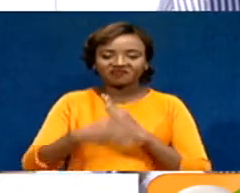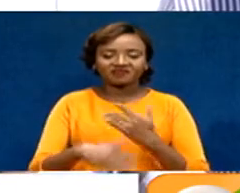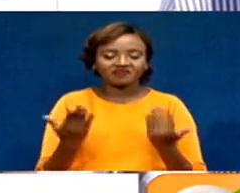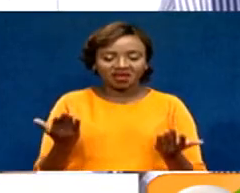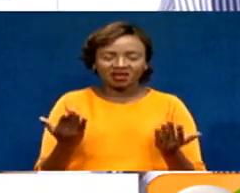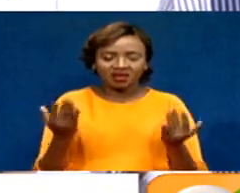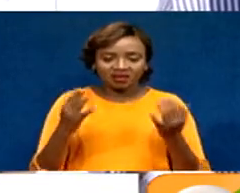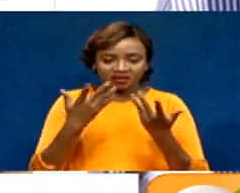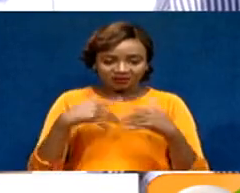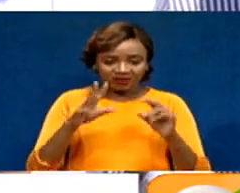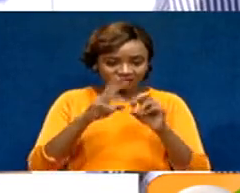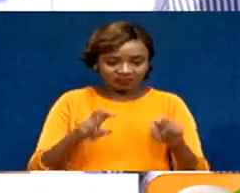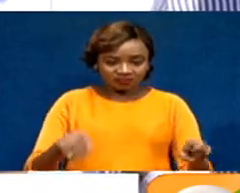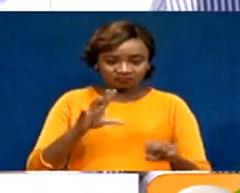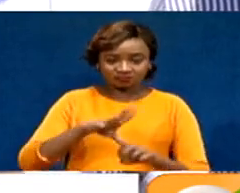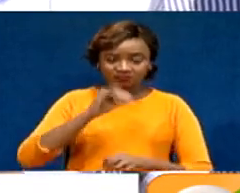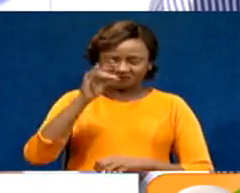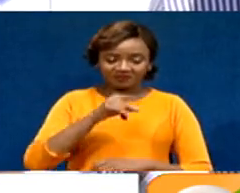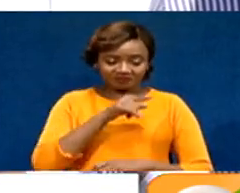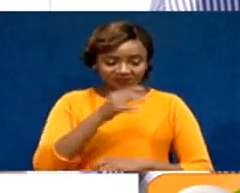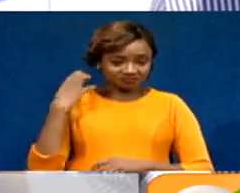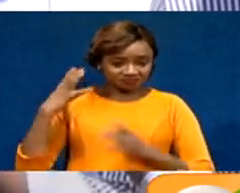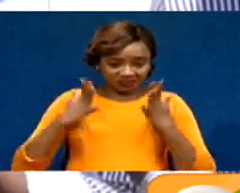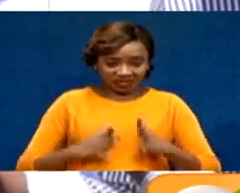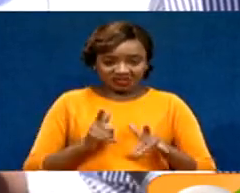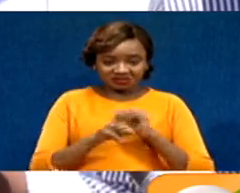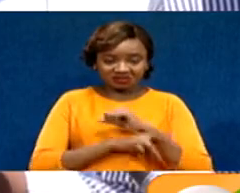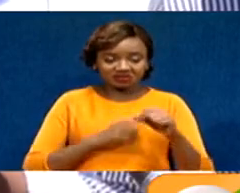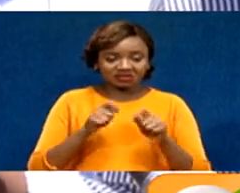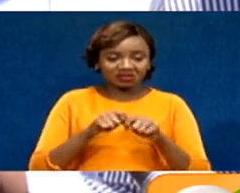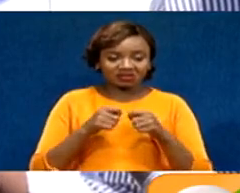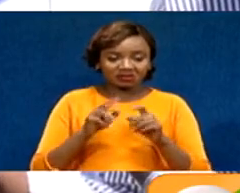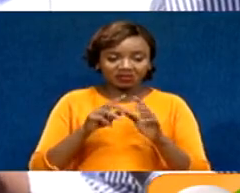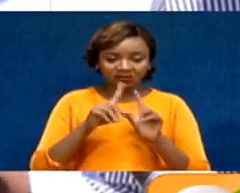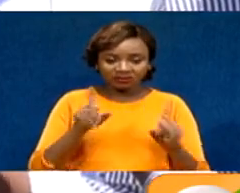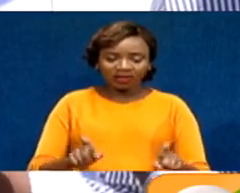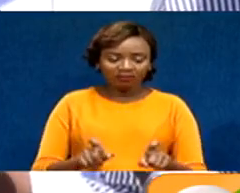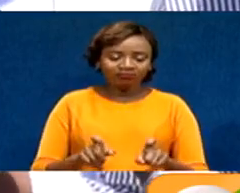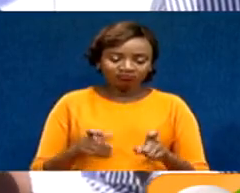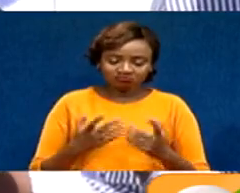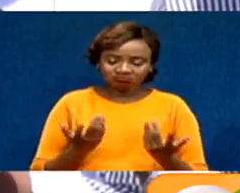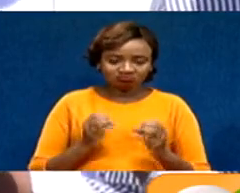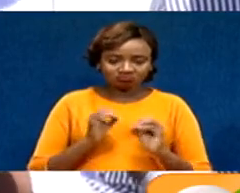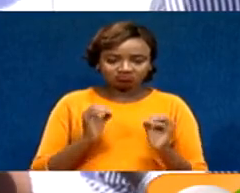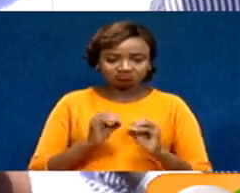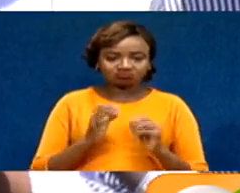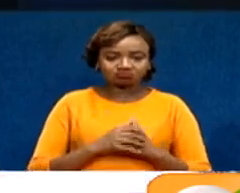investigation and they have not found any fault with our candidates of 2021. If not, then this result could not have been there.